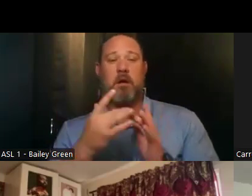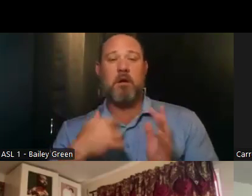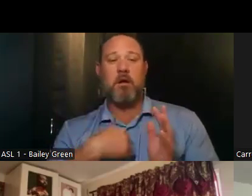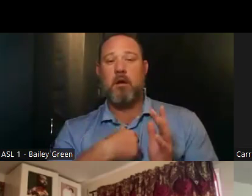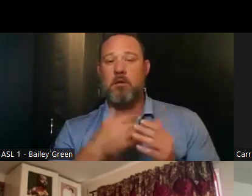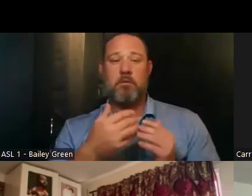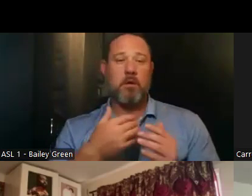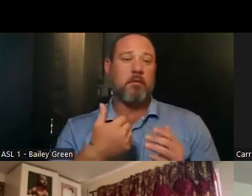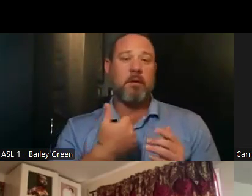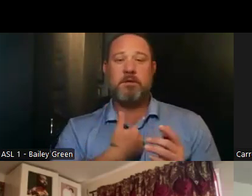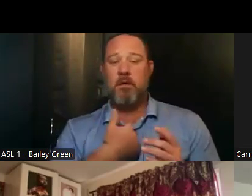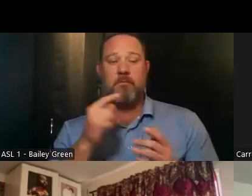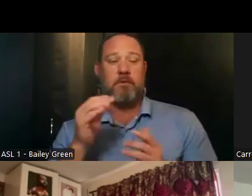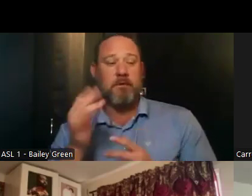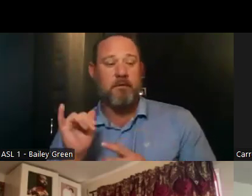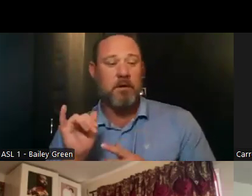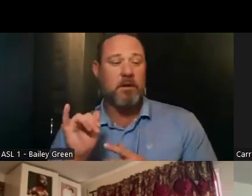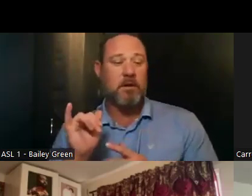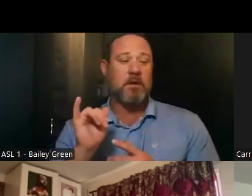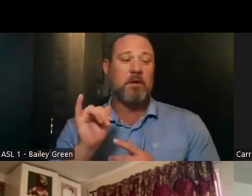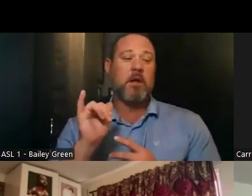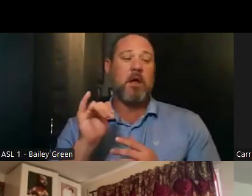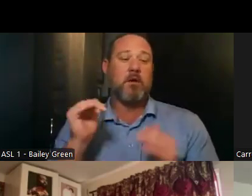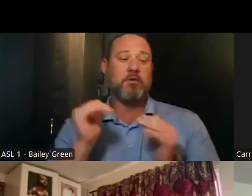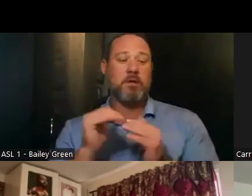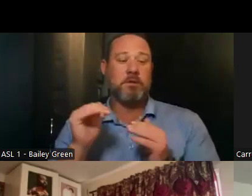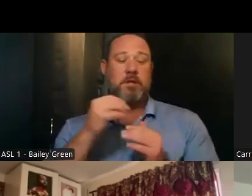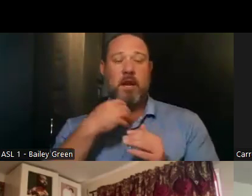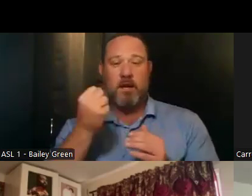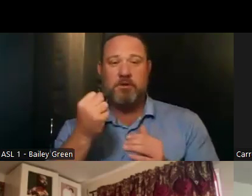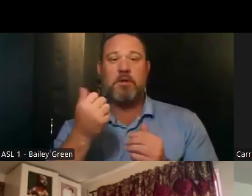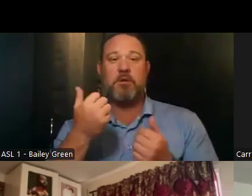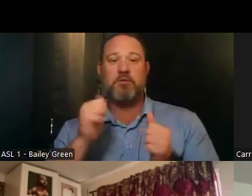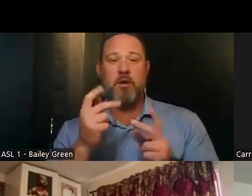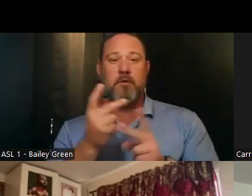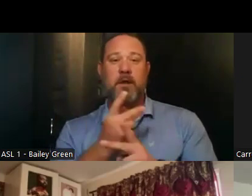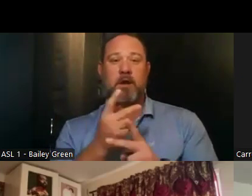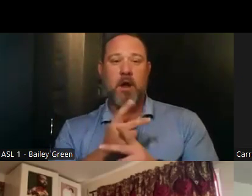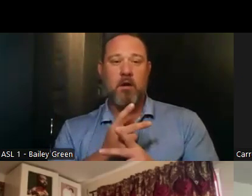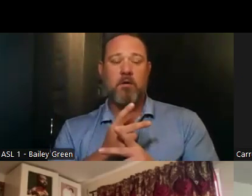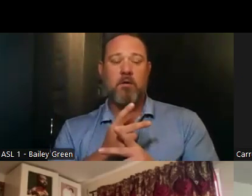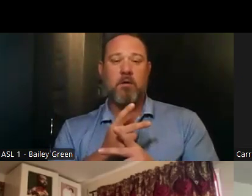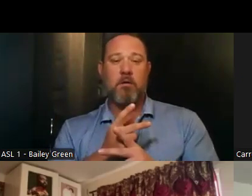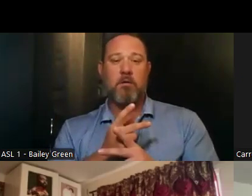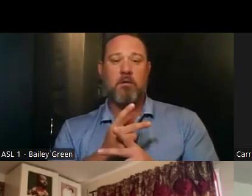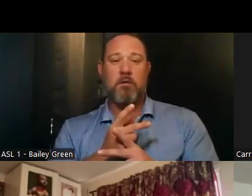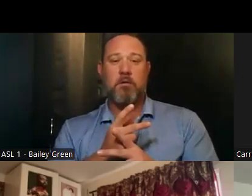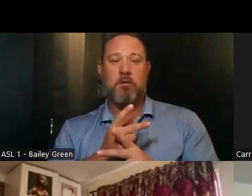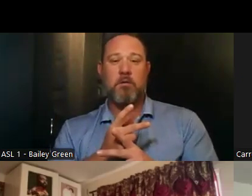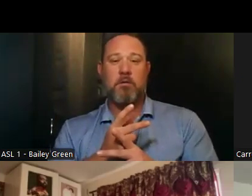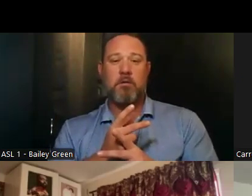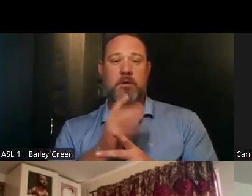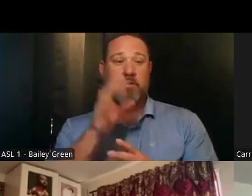whether it's me or Tiffany or someone else at Justice and Aging, because we're trying to figure out, is this a